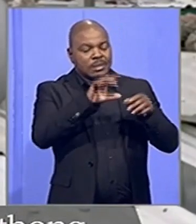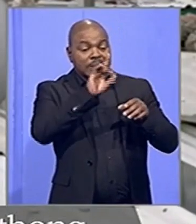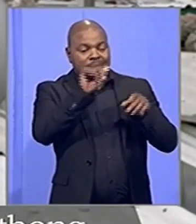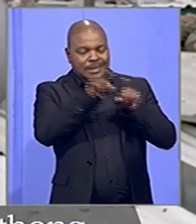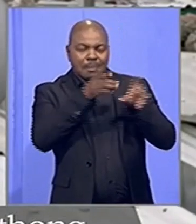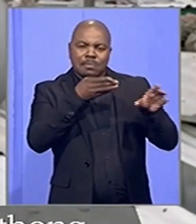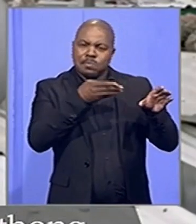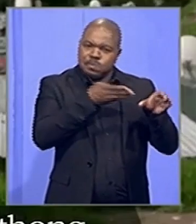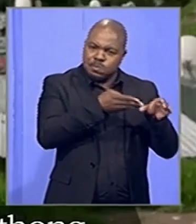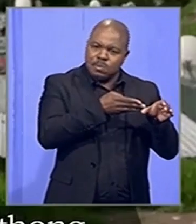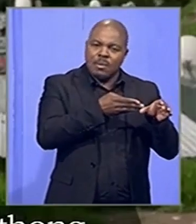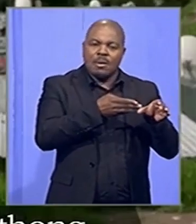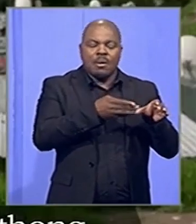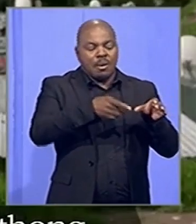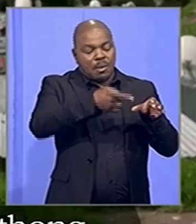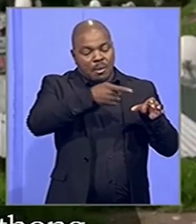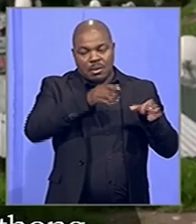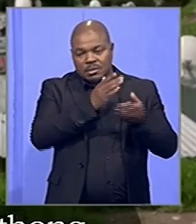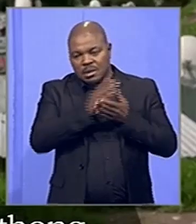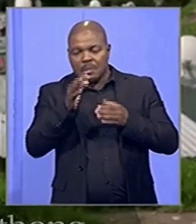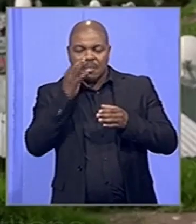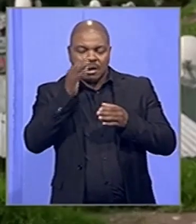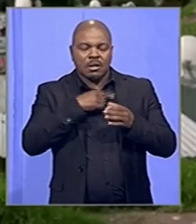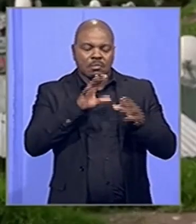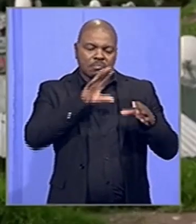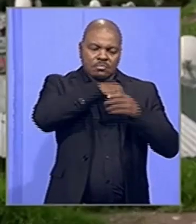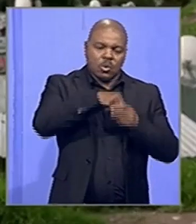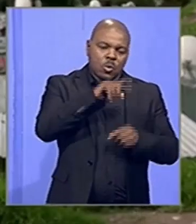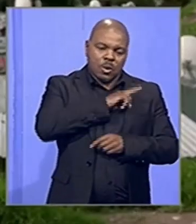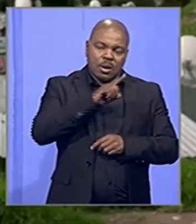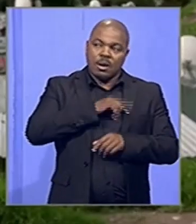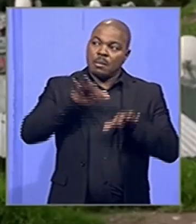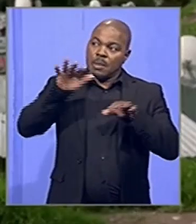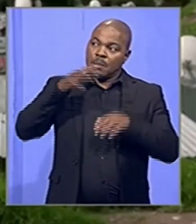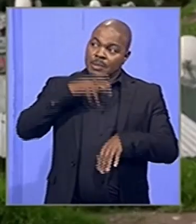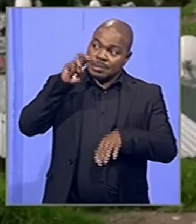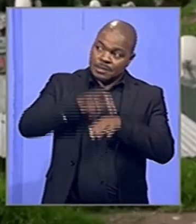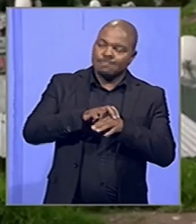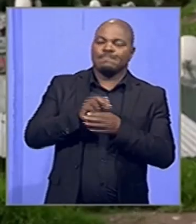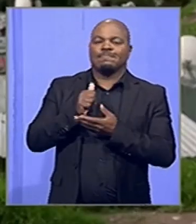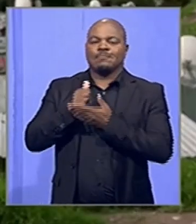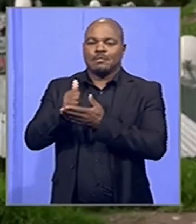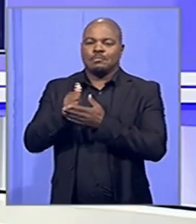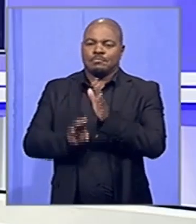DA a re a kene selekaneng sena e le ho phethahatsa ditabatabelo tsa setjhaba.